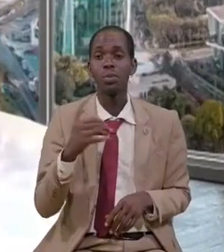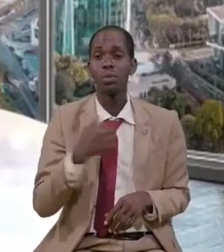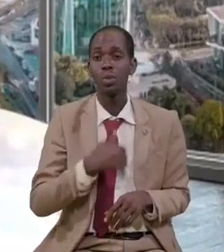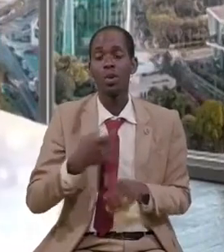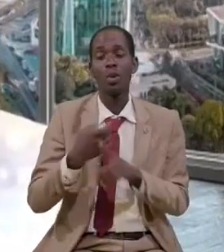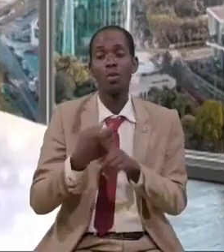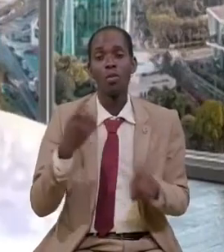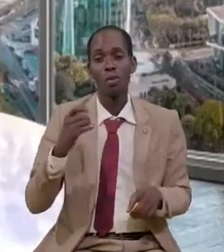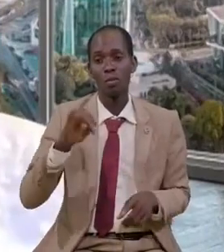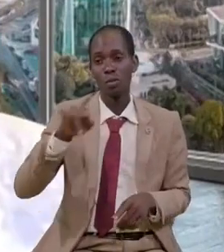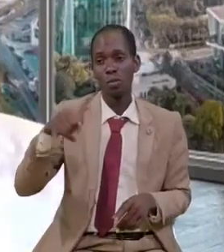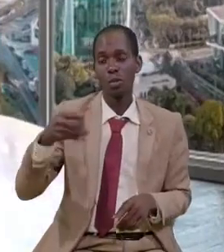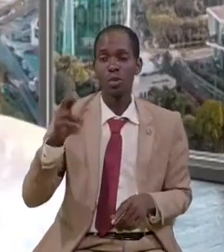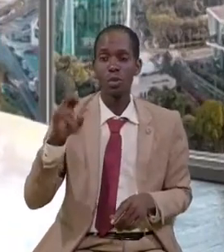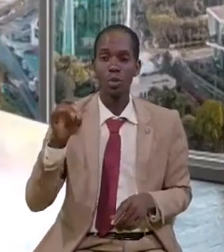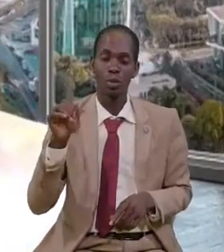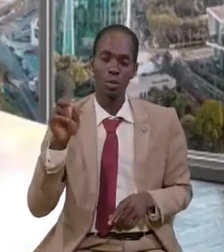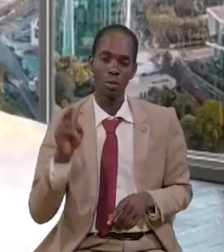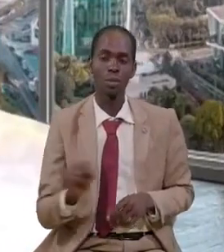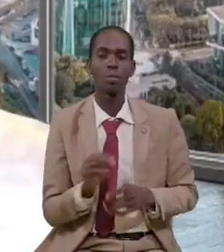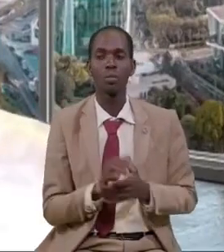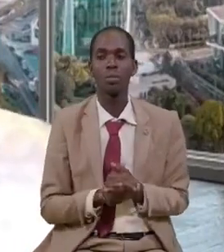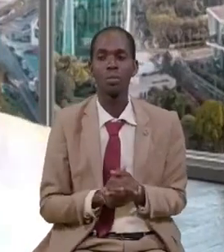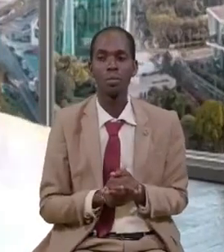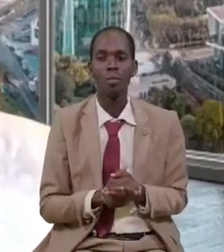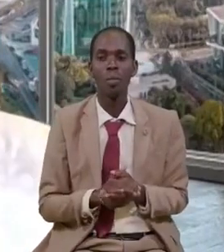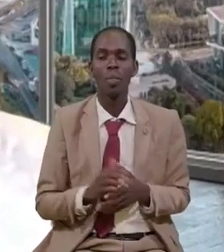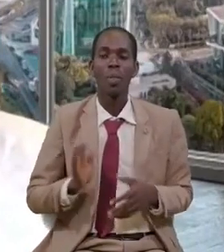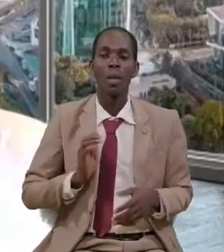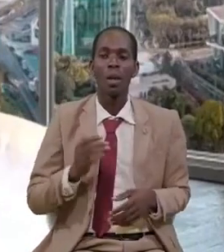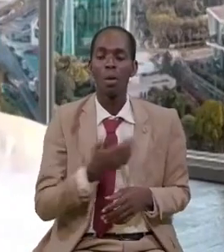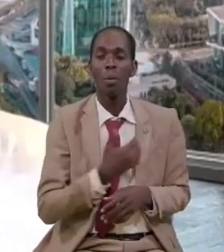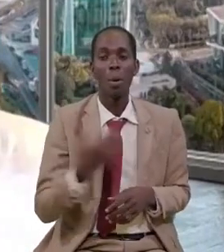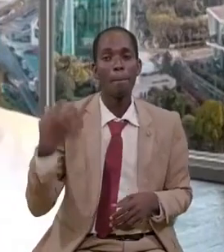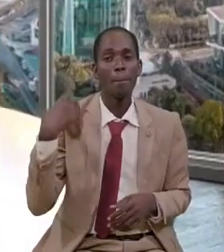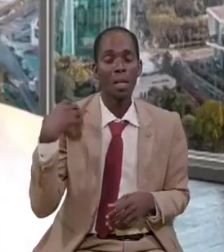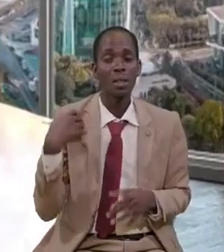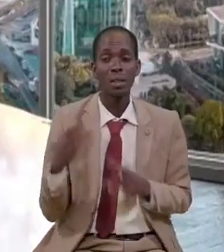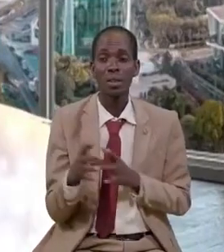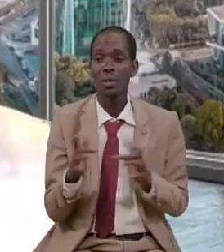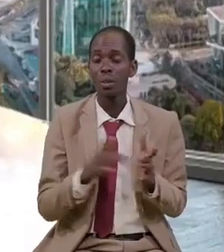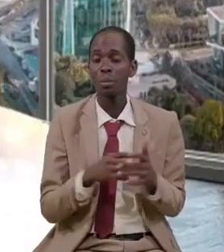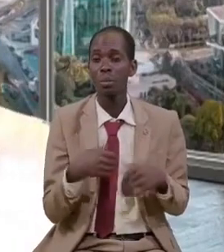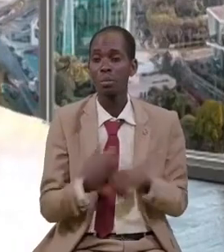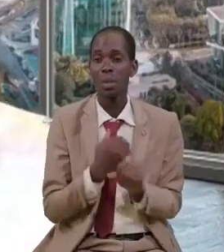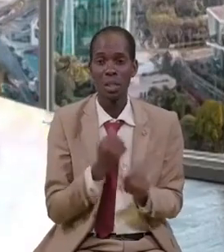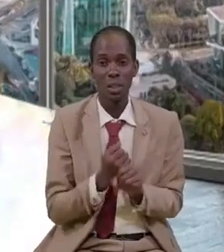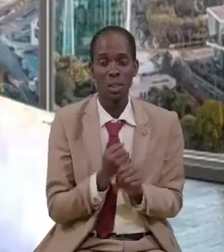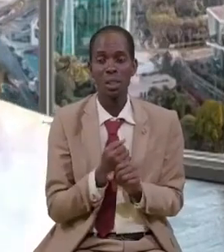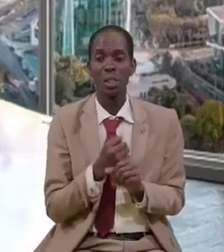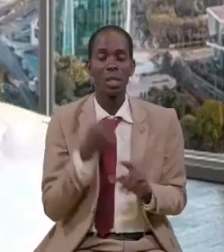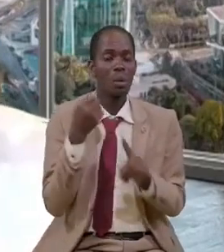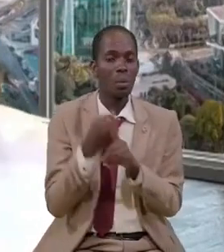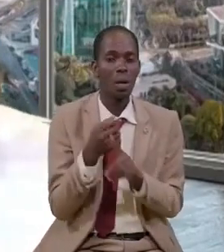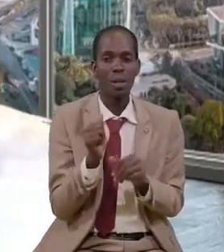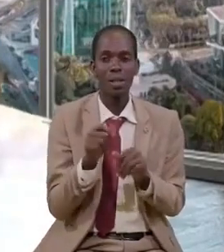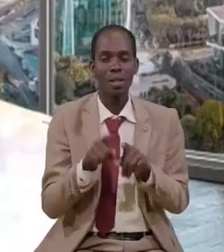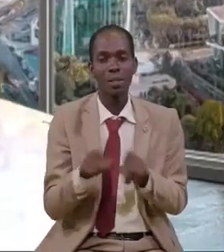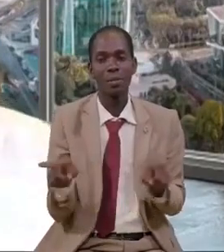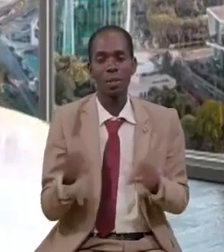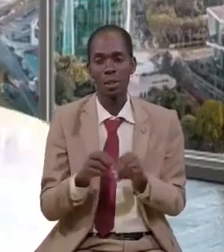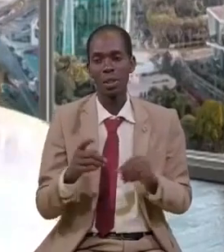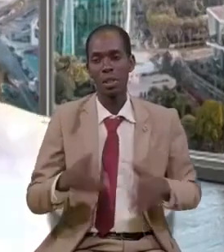call impact. You see, our Master Jesus, he made impact. He made a difference in the lives of the people.